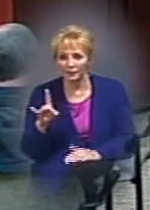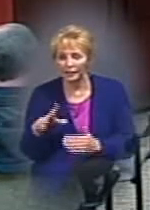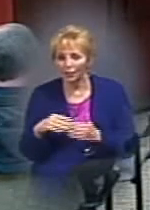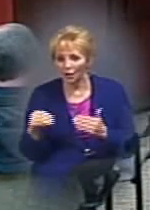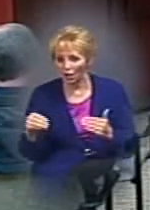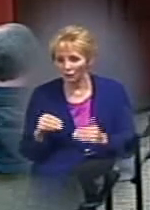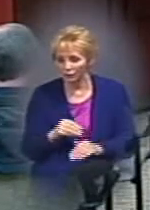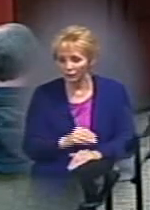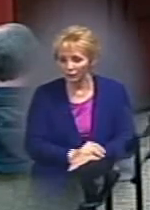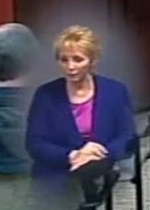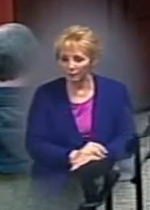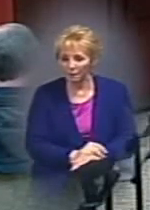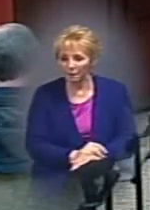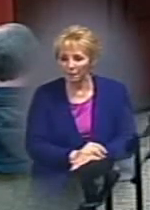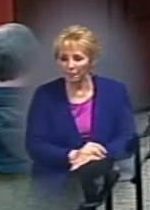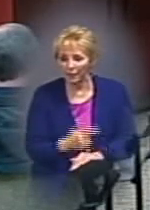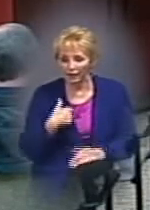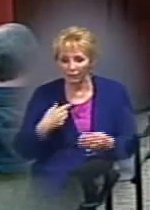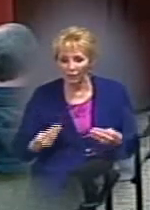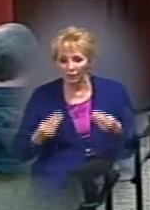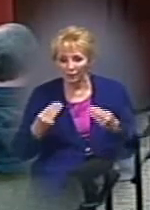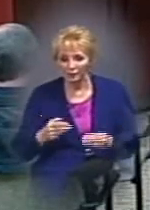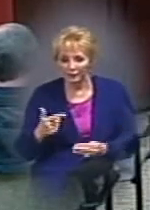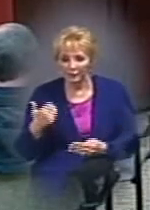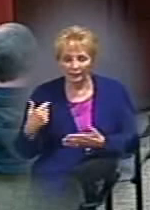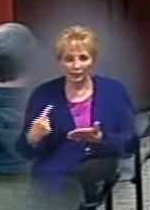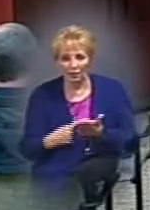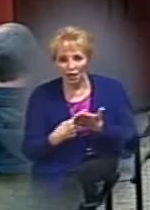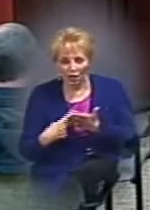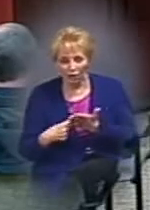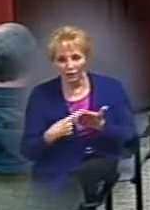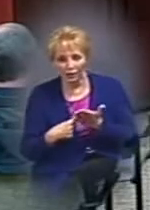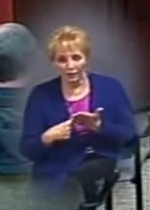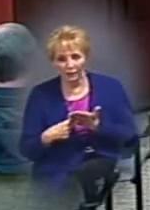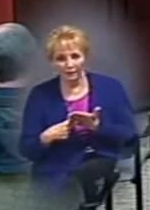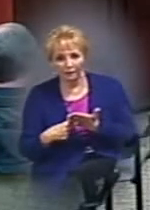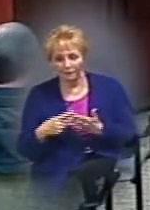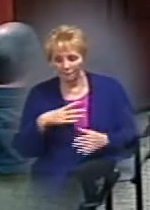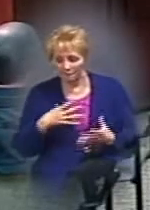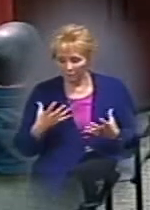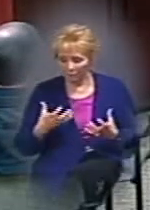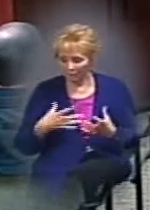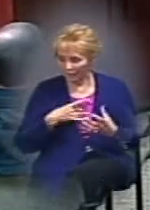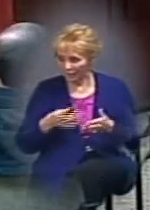$799,868. Second. Have a motion second. Any discussion? Yes, I'd like to ask